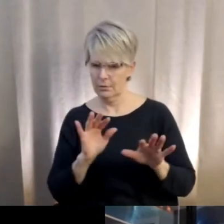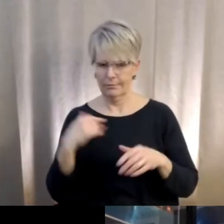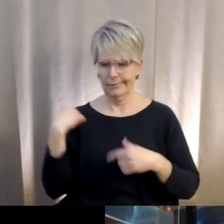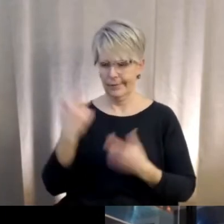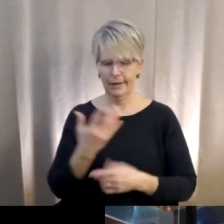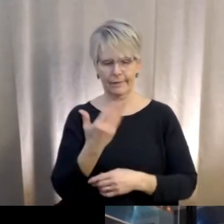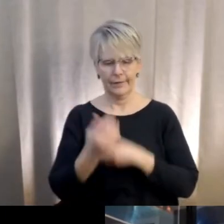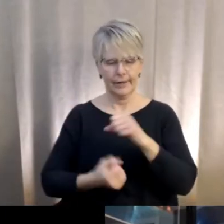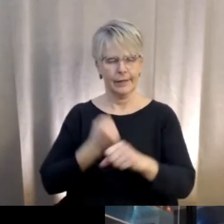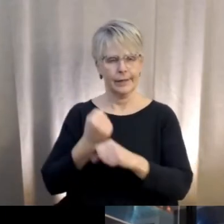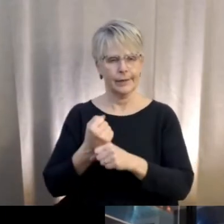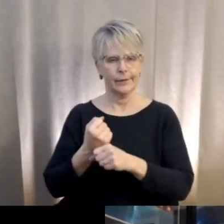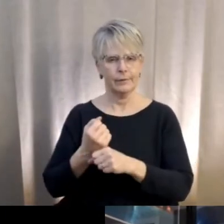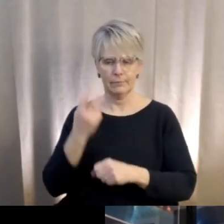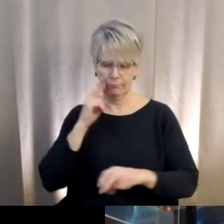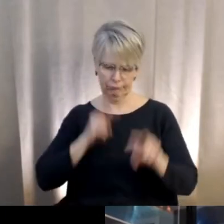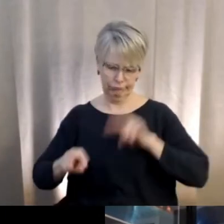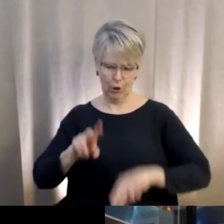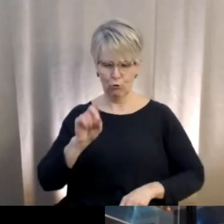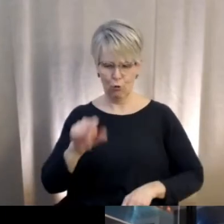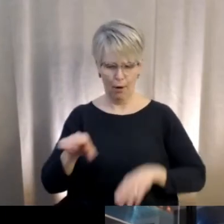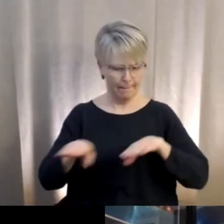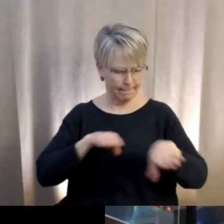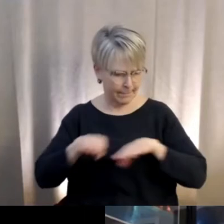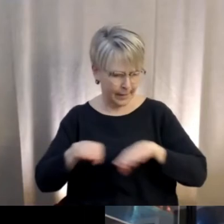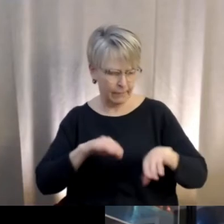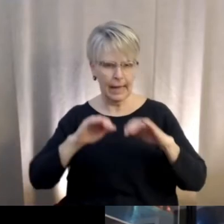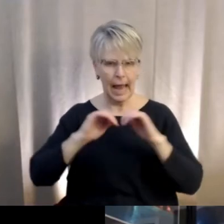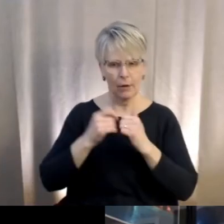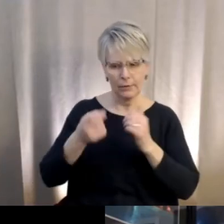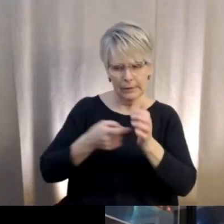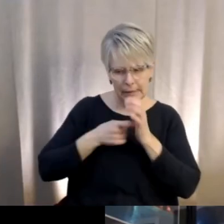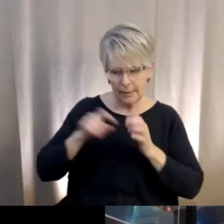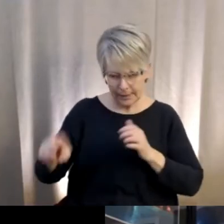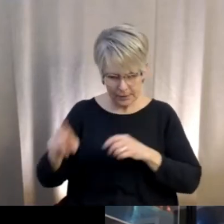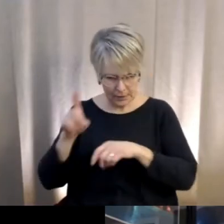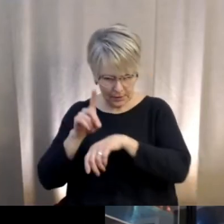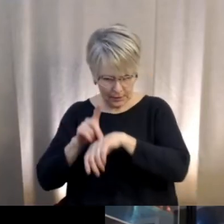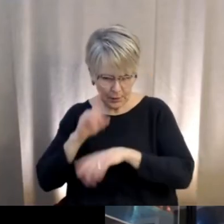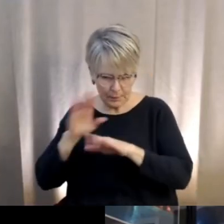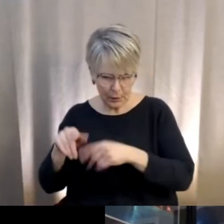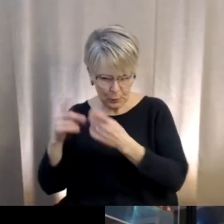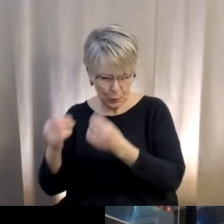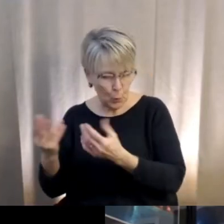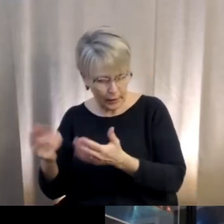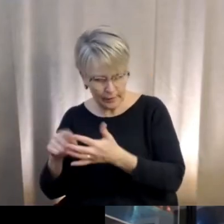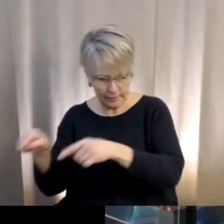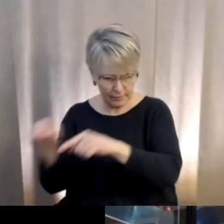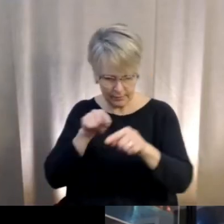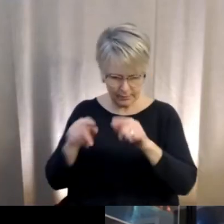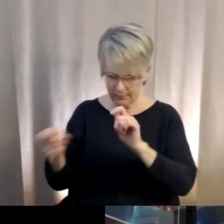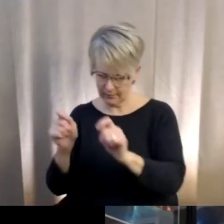of understanding of dog behavior and how we need the dog to do specific things to reverse